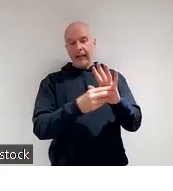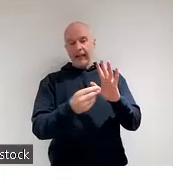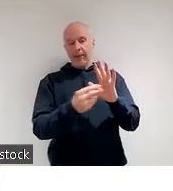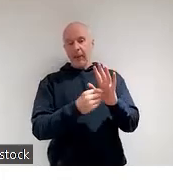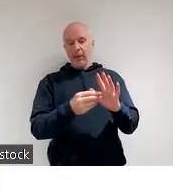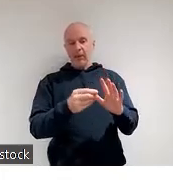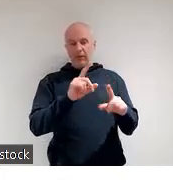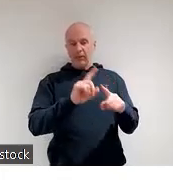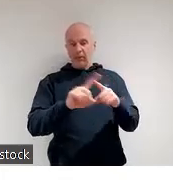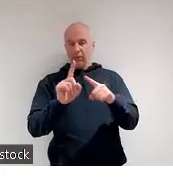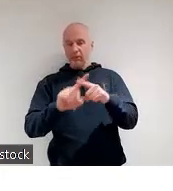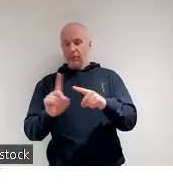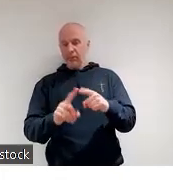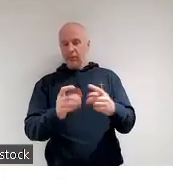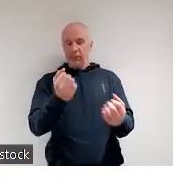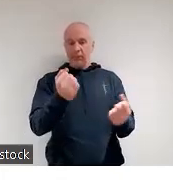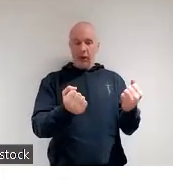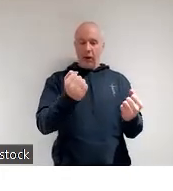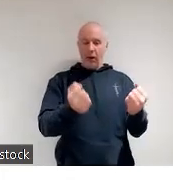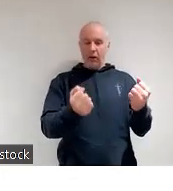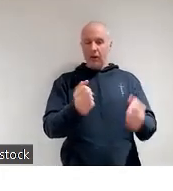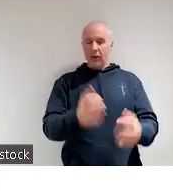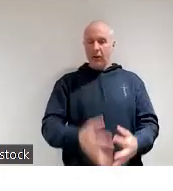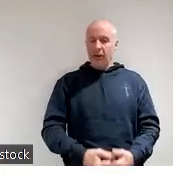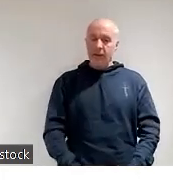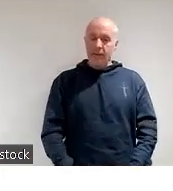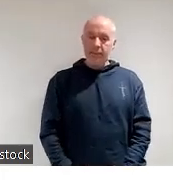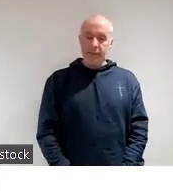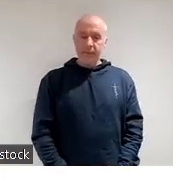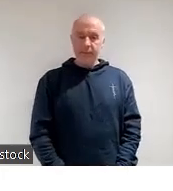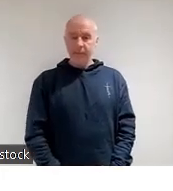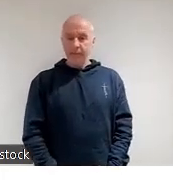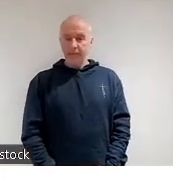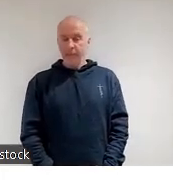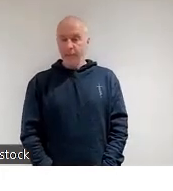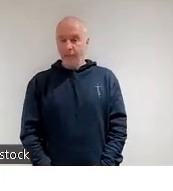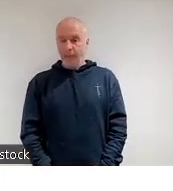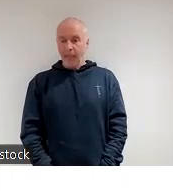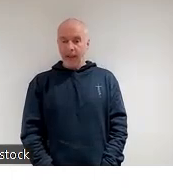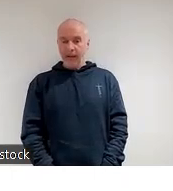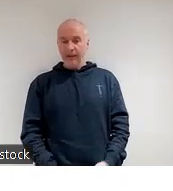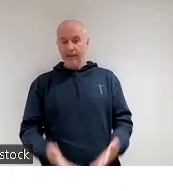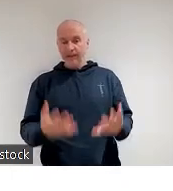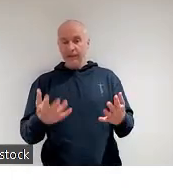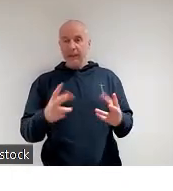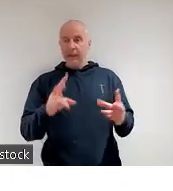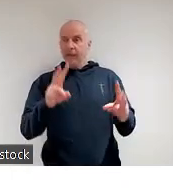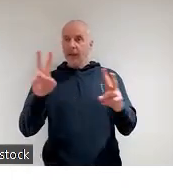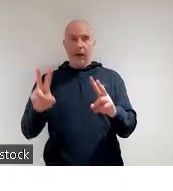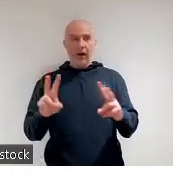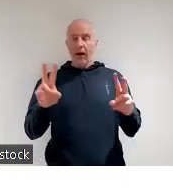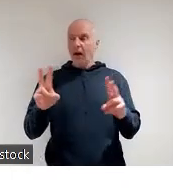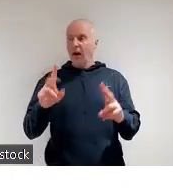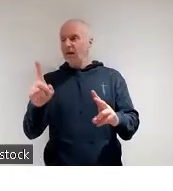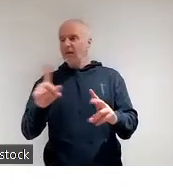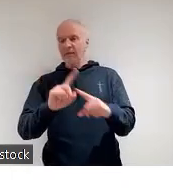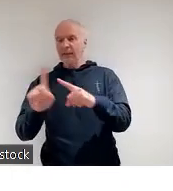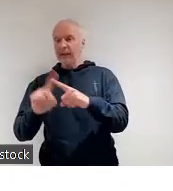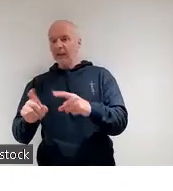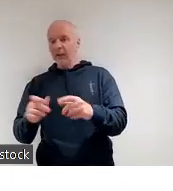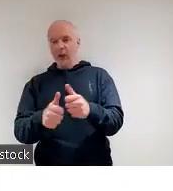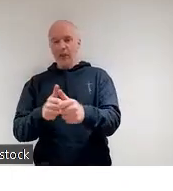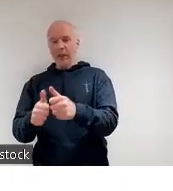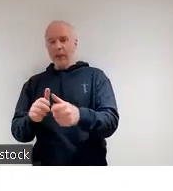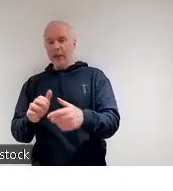cars below each category. If you pay attention to what's going on in the car manufacturer at the moment,